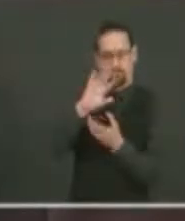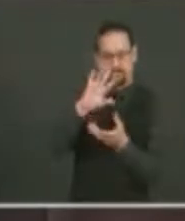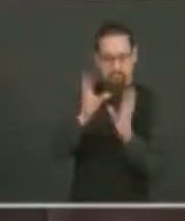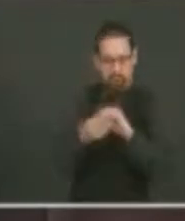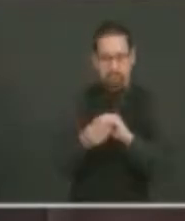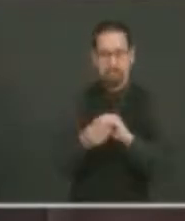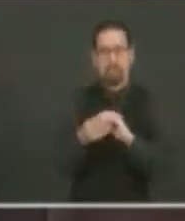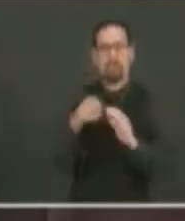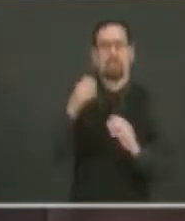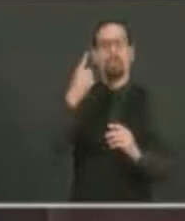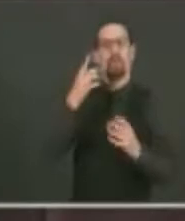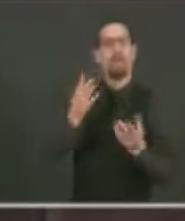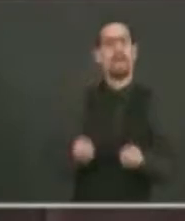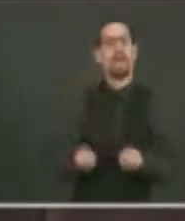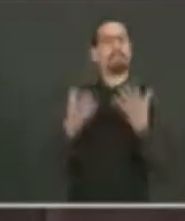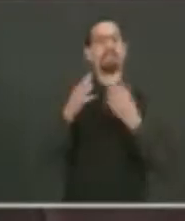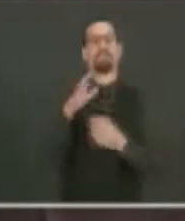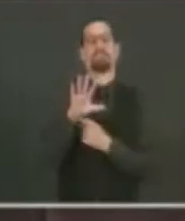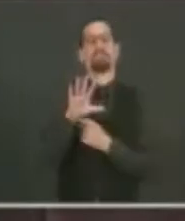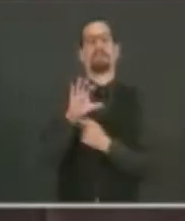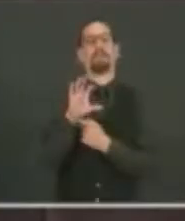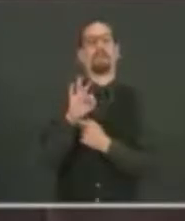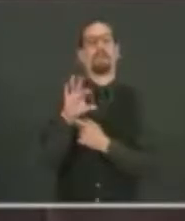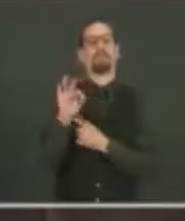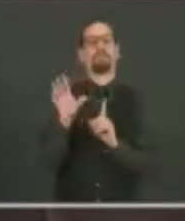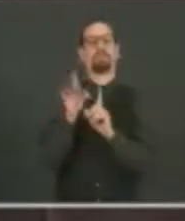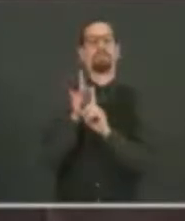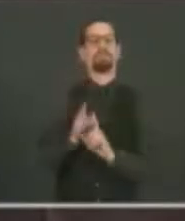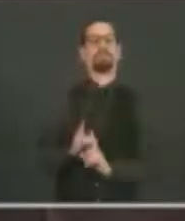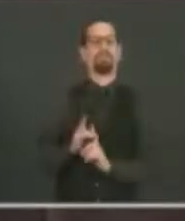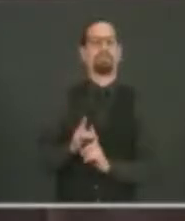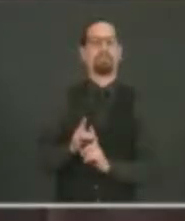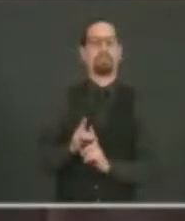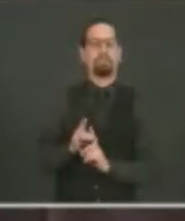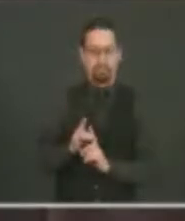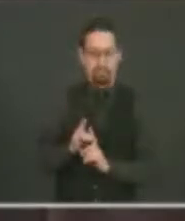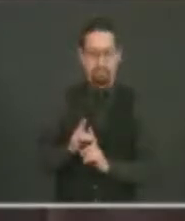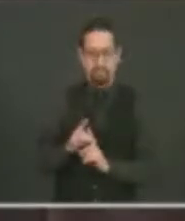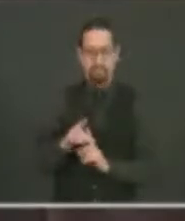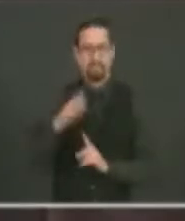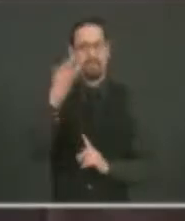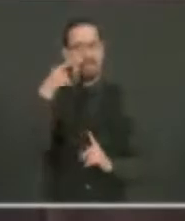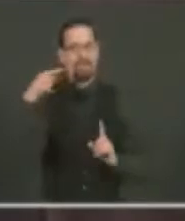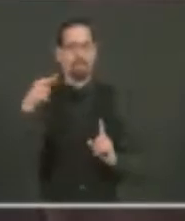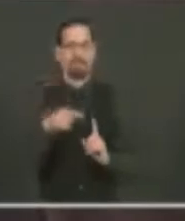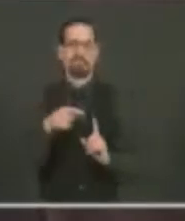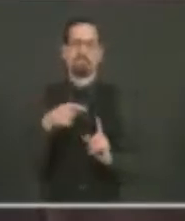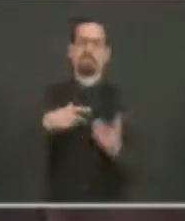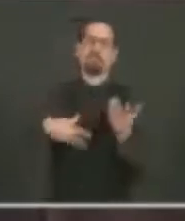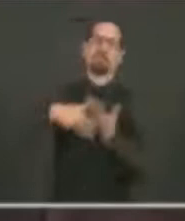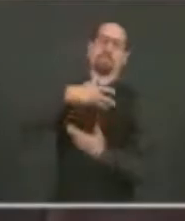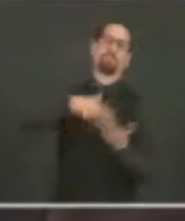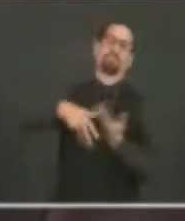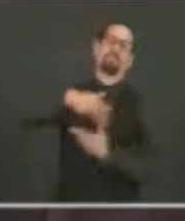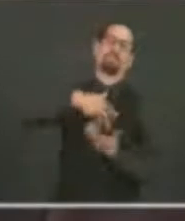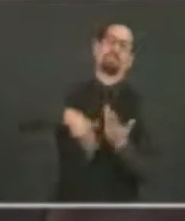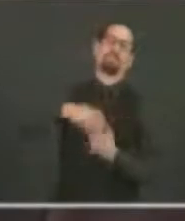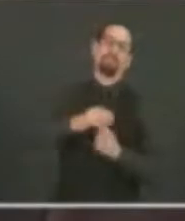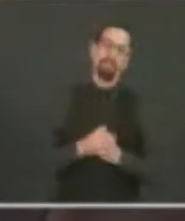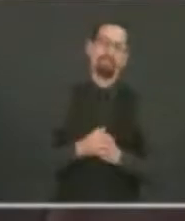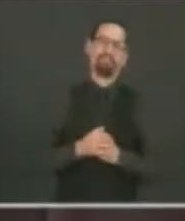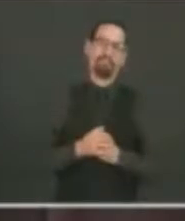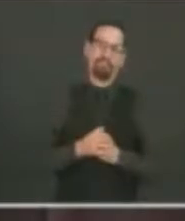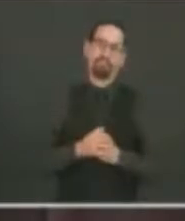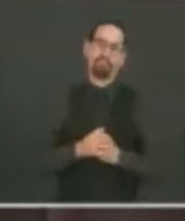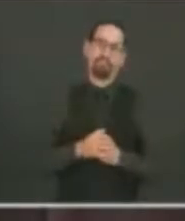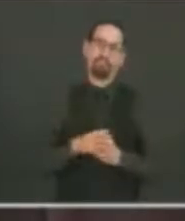Social gatherings continue to be an issue, and as we have said, it's not as much or not only